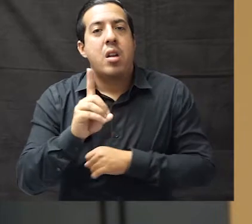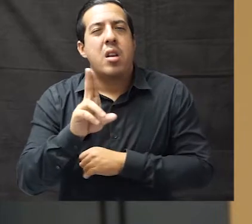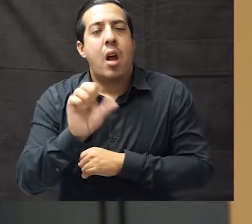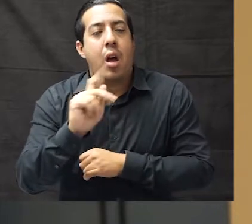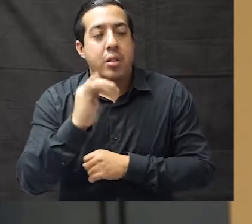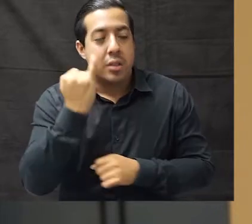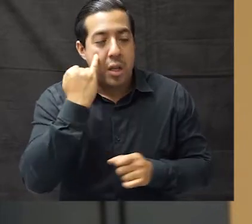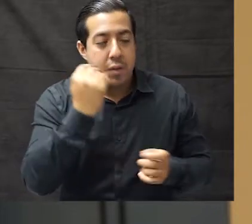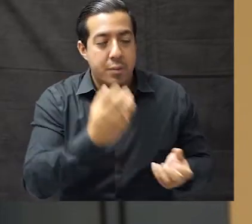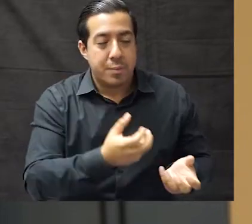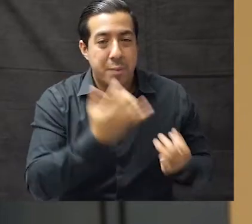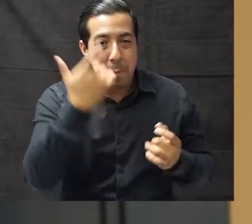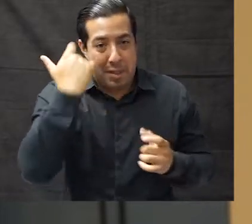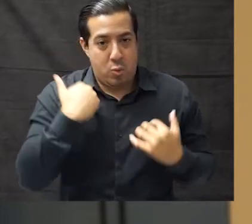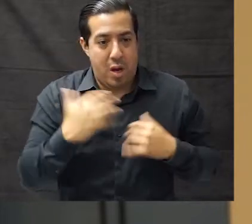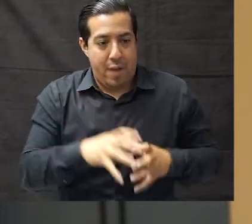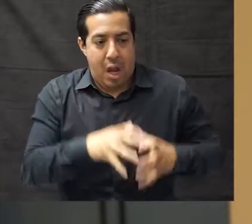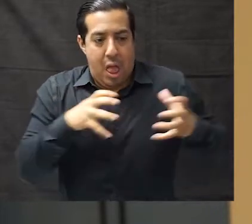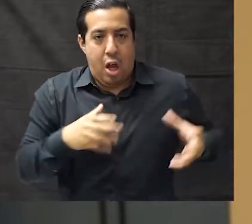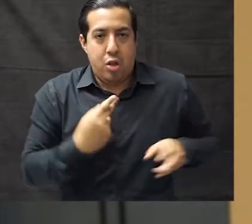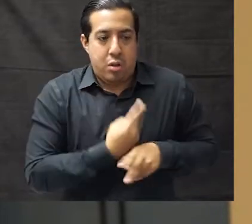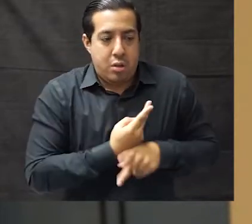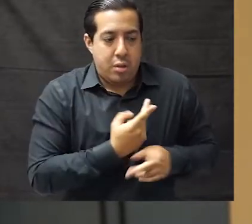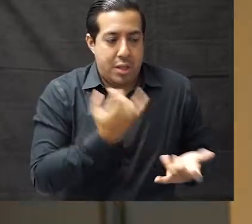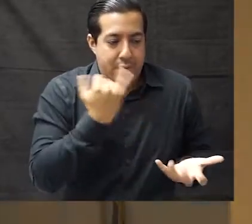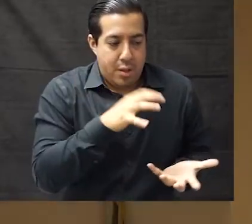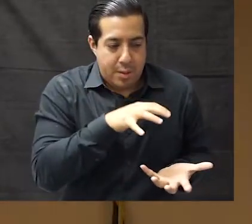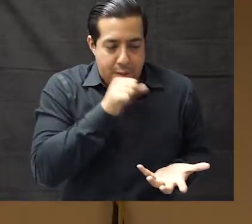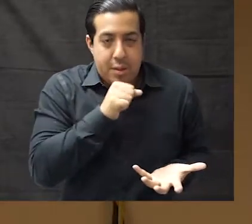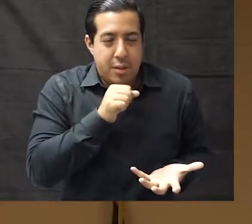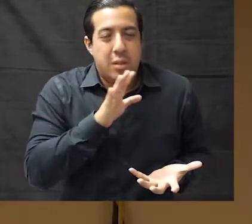question? Yes. I was also told